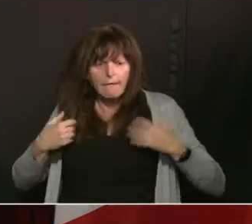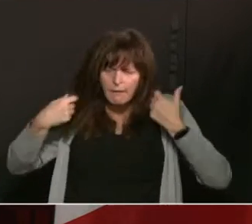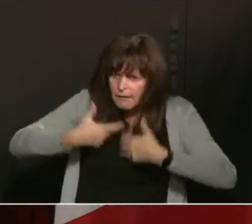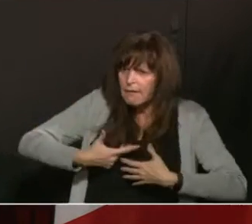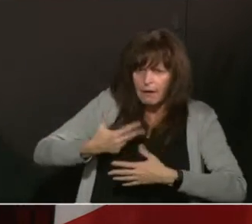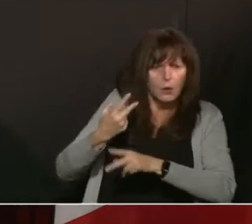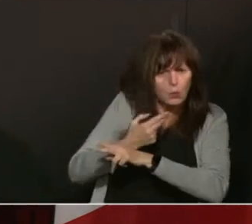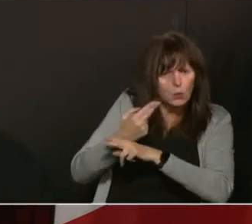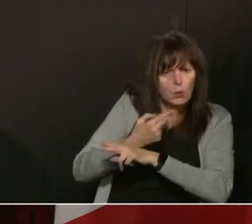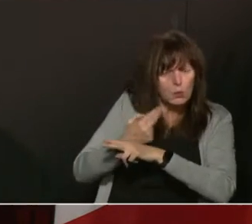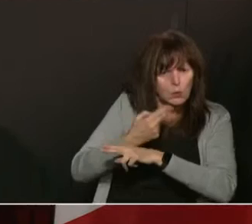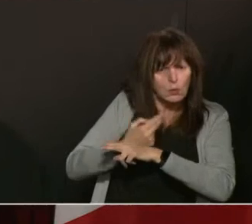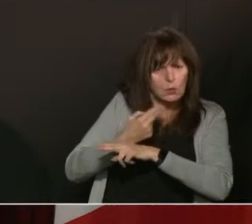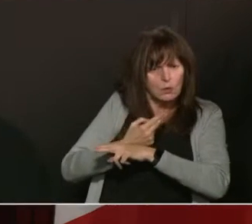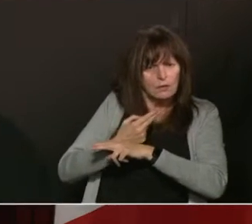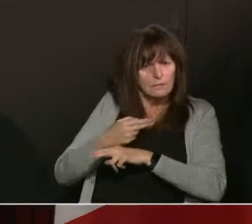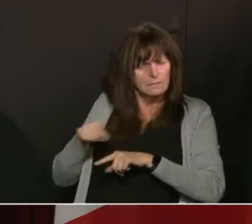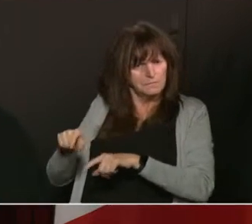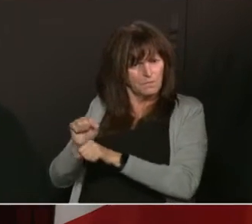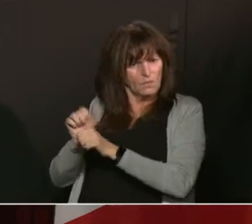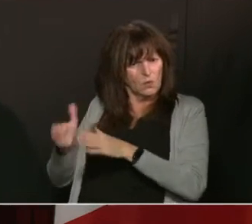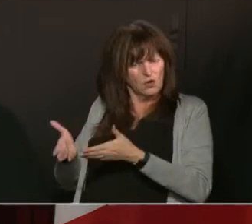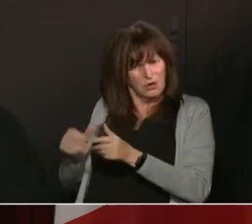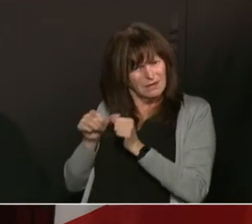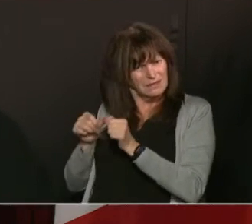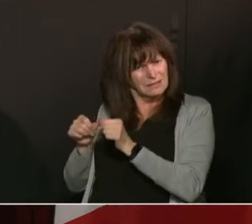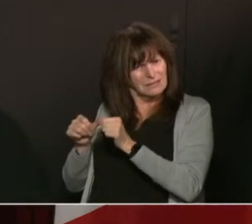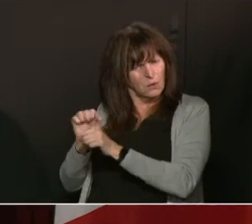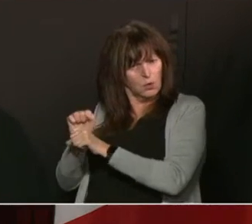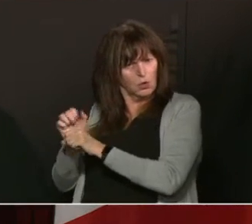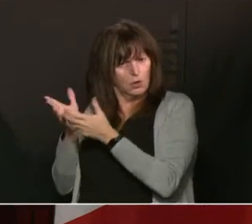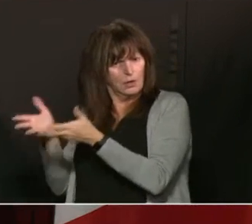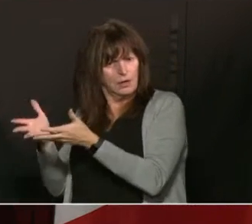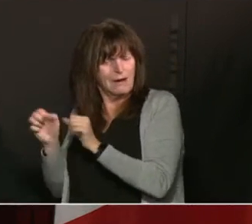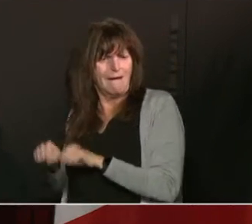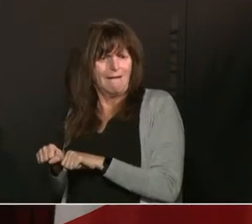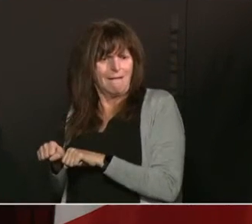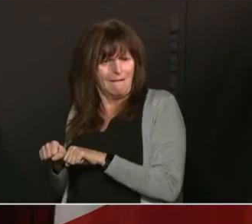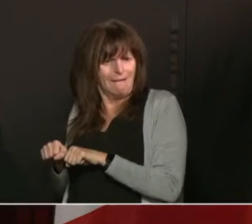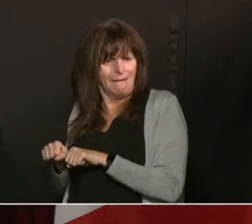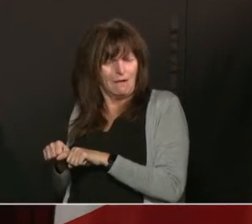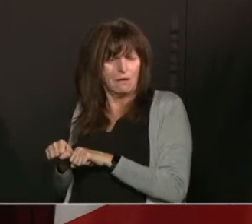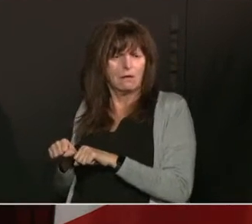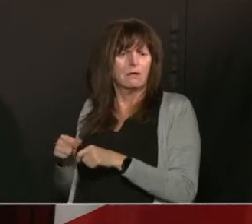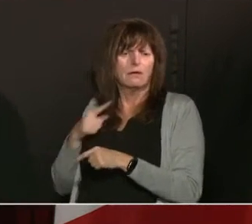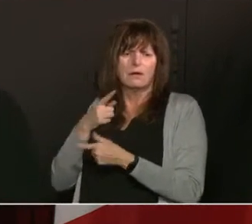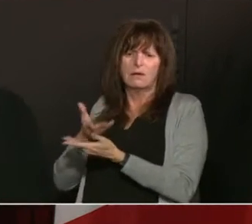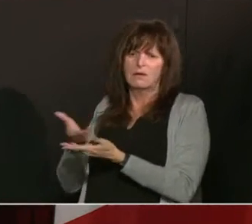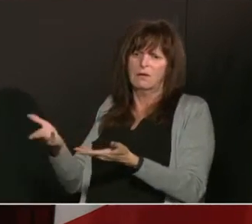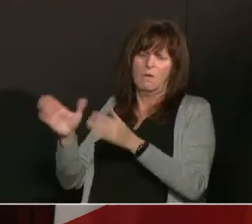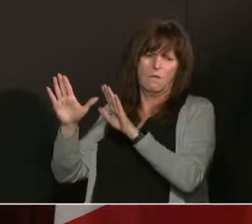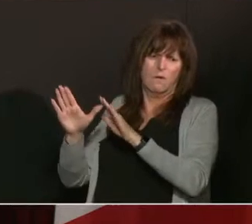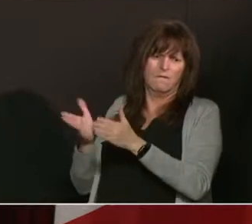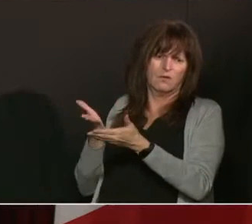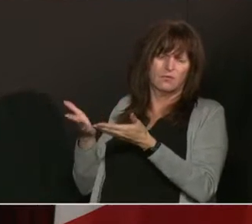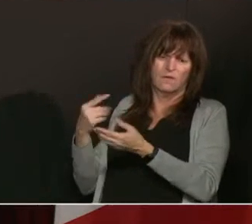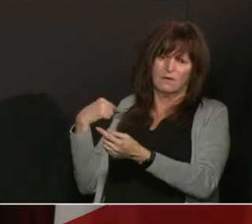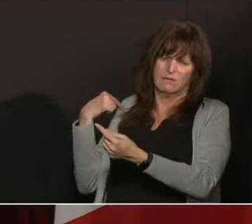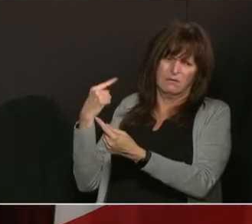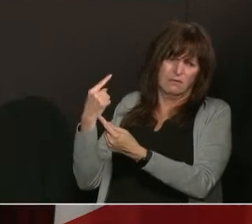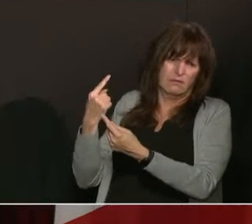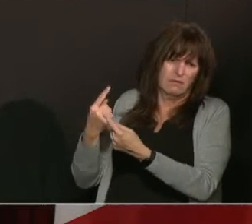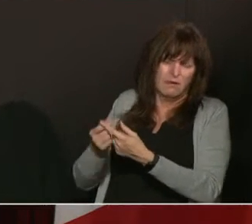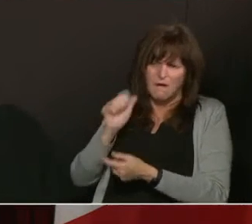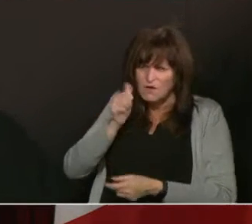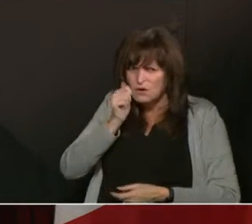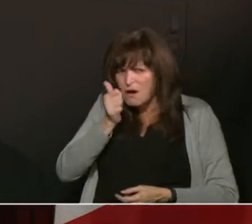that healthcare workers are present and able to continue to provide the great care they do day in and day out to Ontarians. And that would